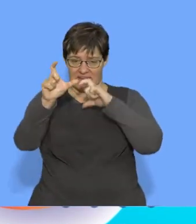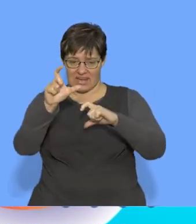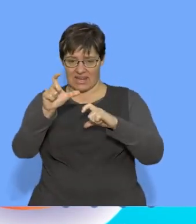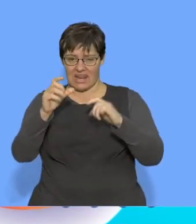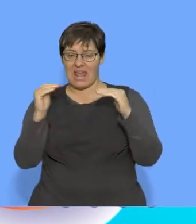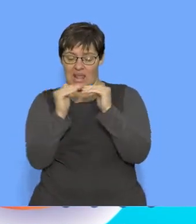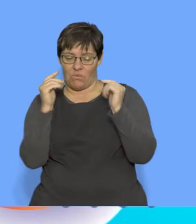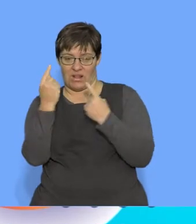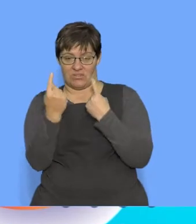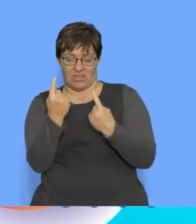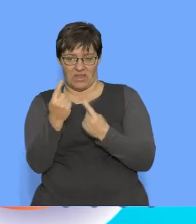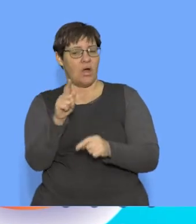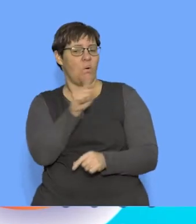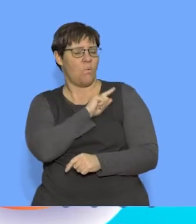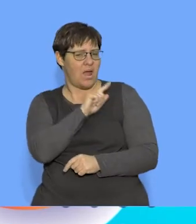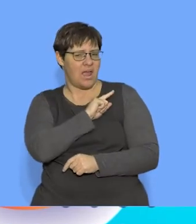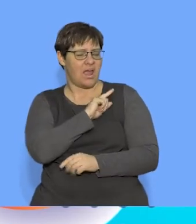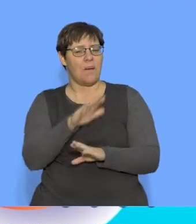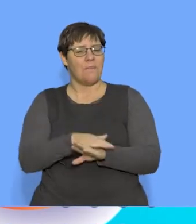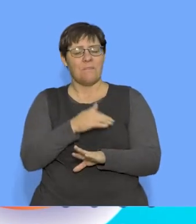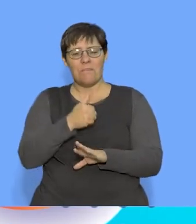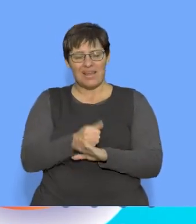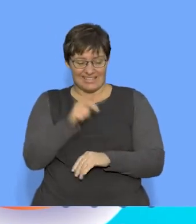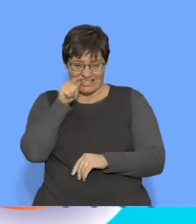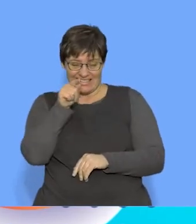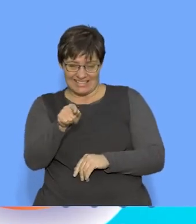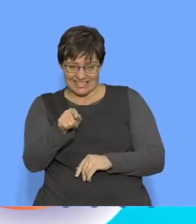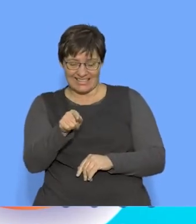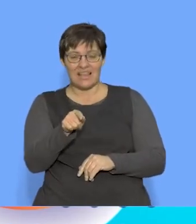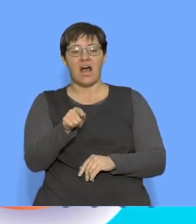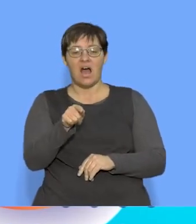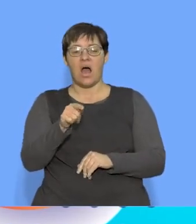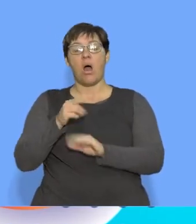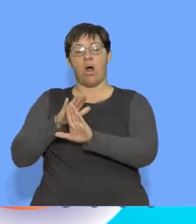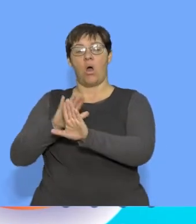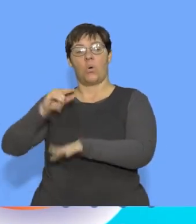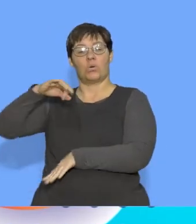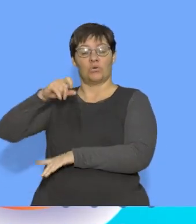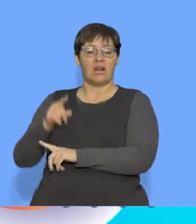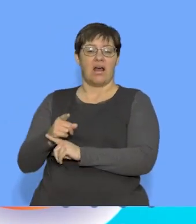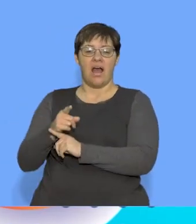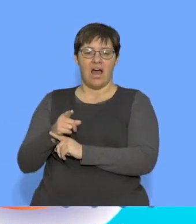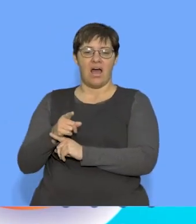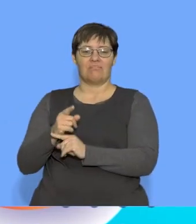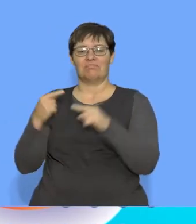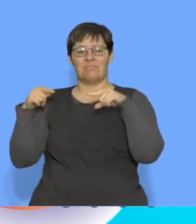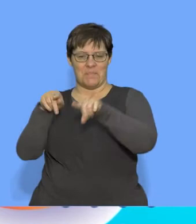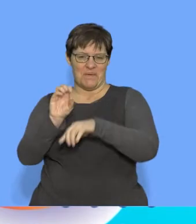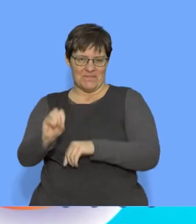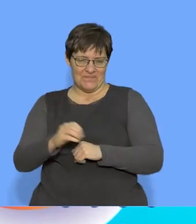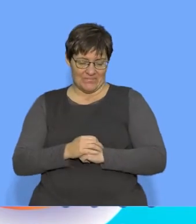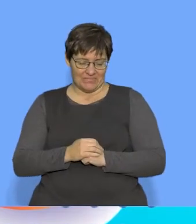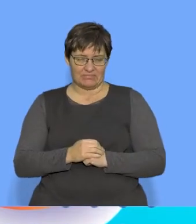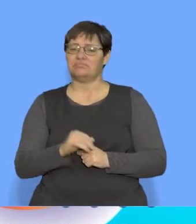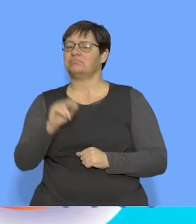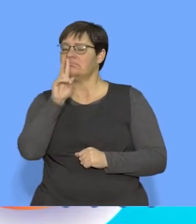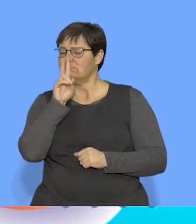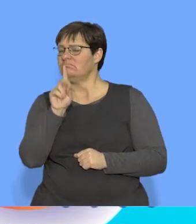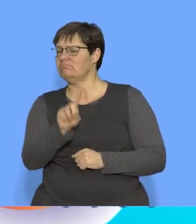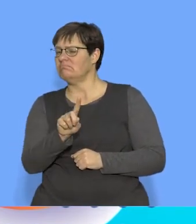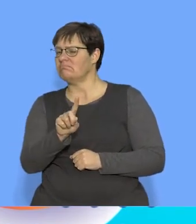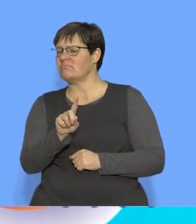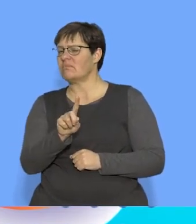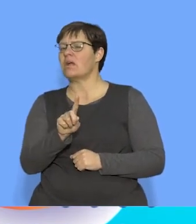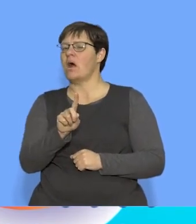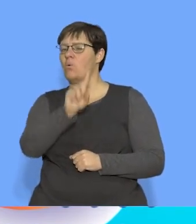other based on the fact that we know that that quadrilateral is a parallelogram. So let's just look at what the question wants us to